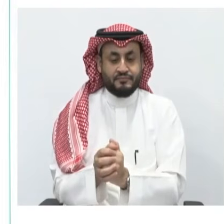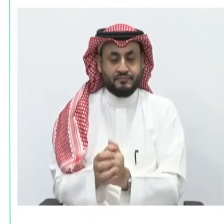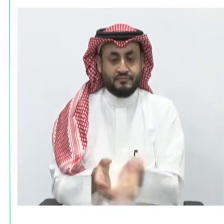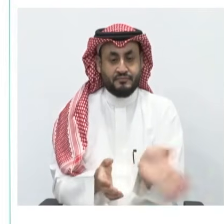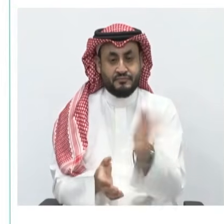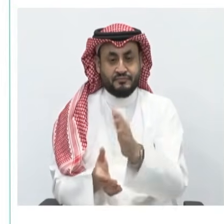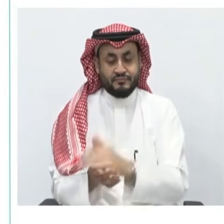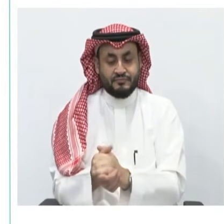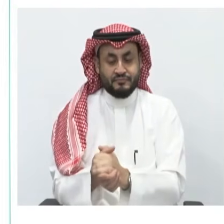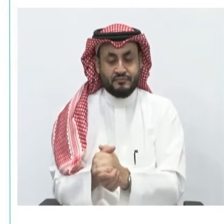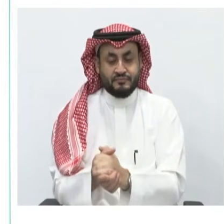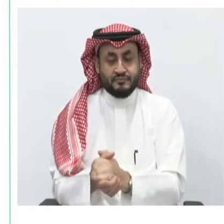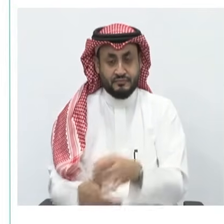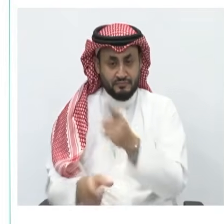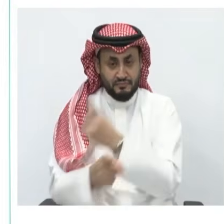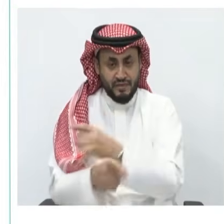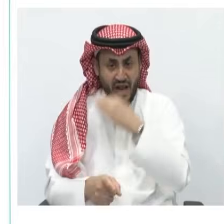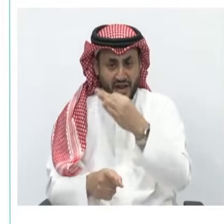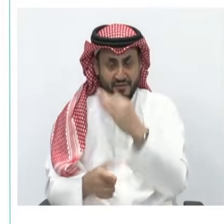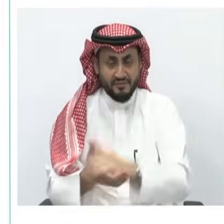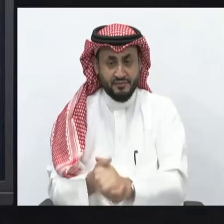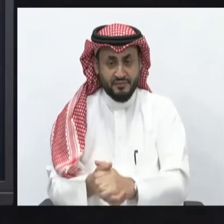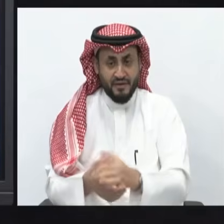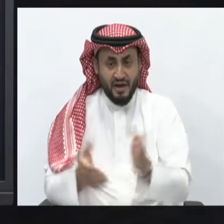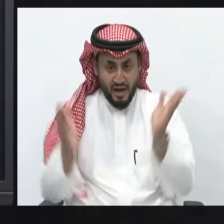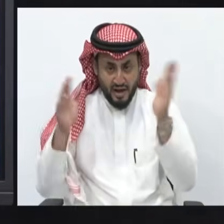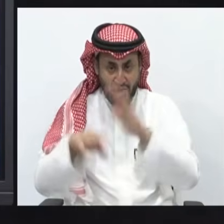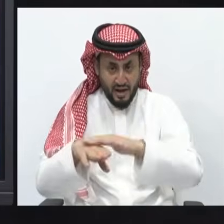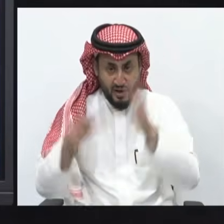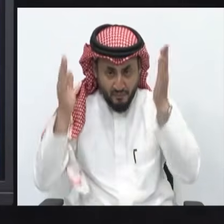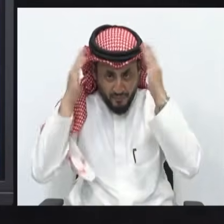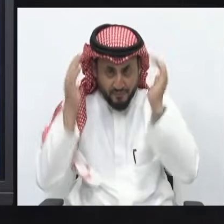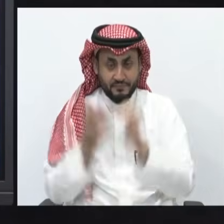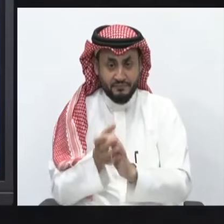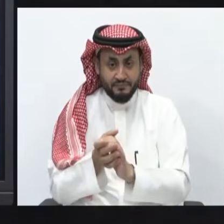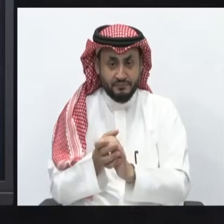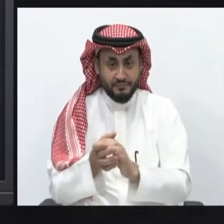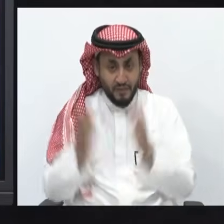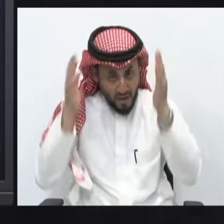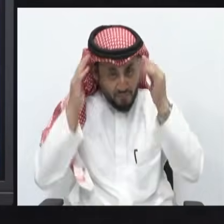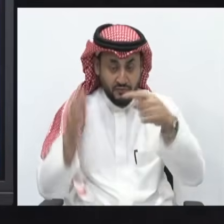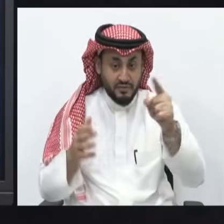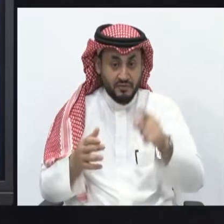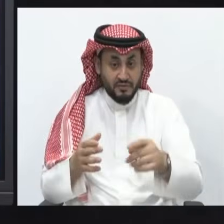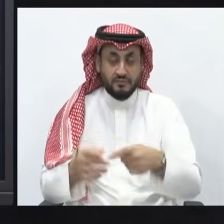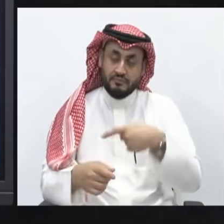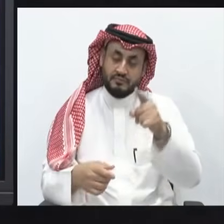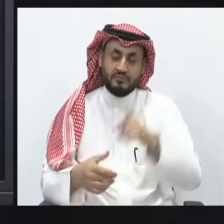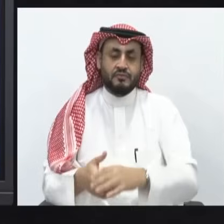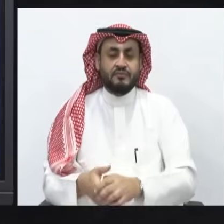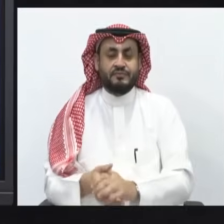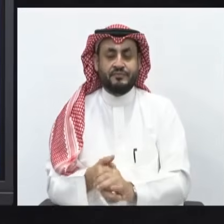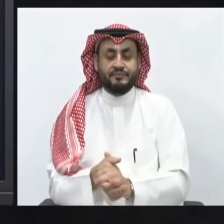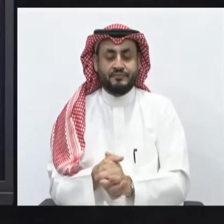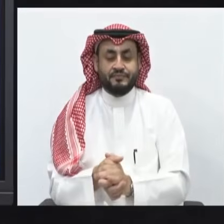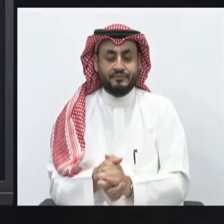on. The teacher says, touch your head. Touch your head. Yes, what is your head? Excellent. Touch your head.